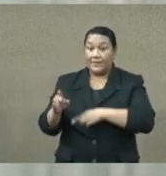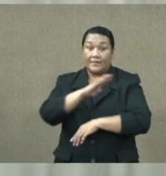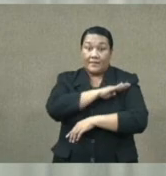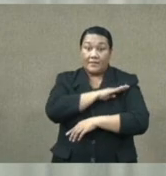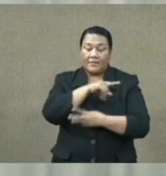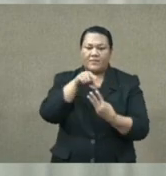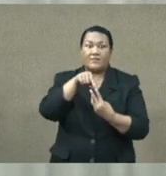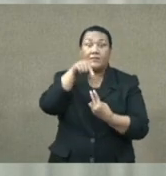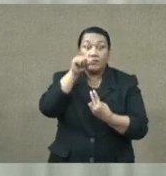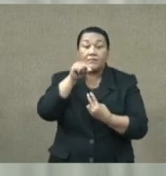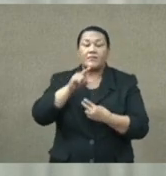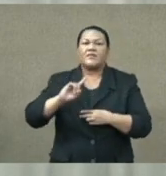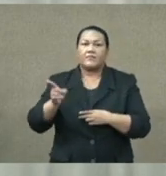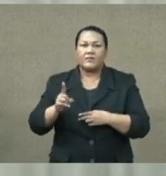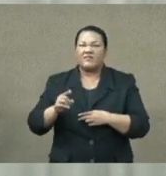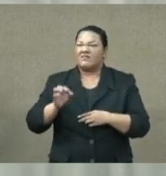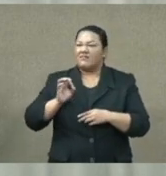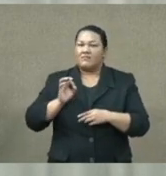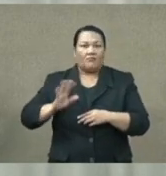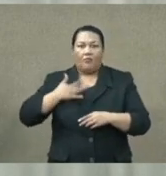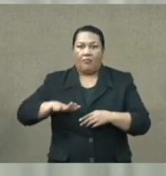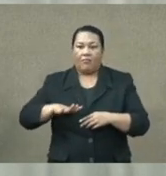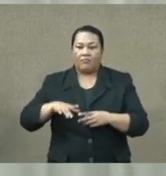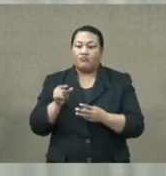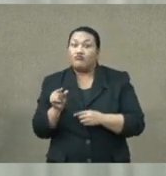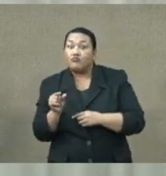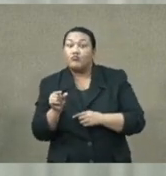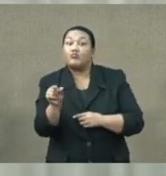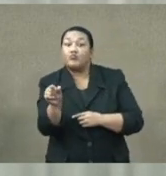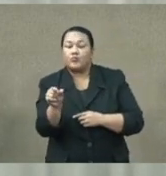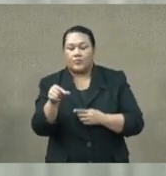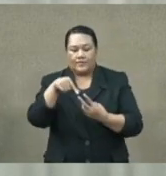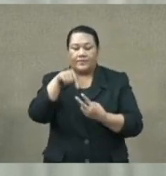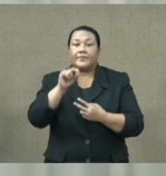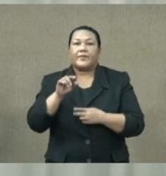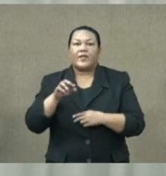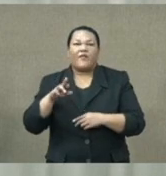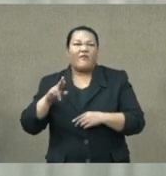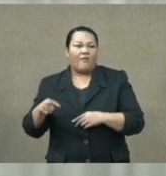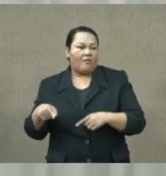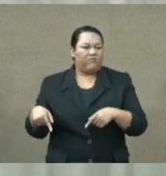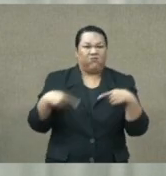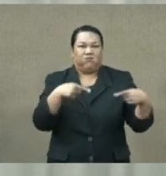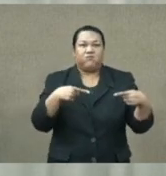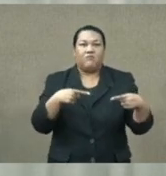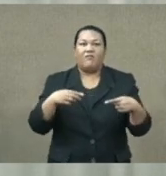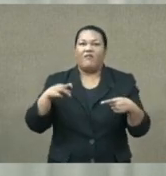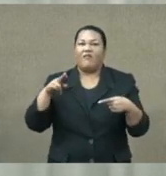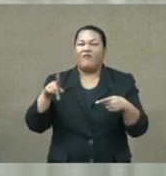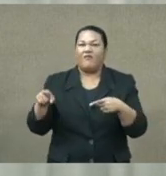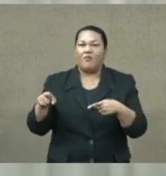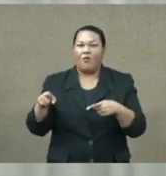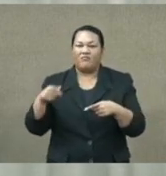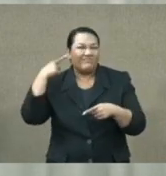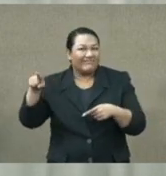of arrogance, aggression, and provocation that he walked in the last 16